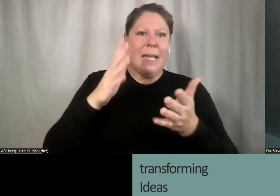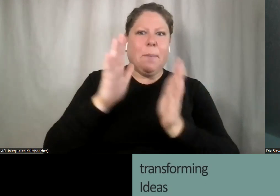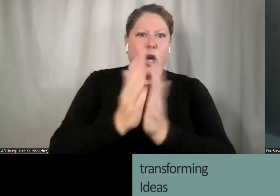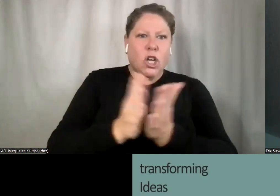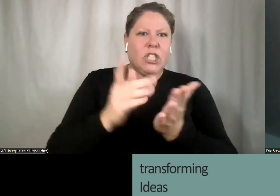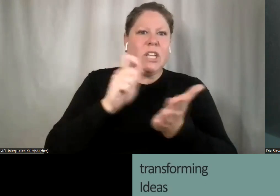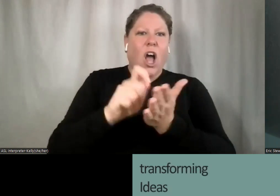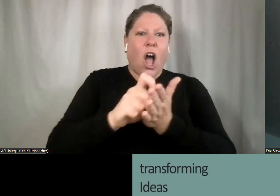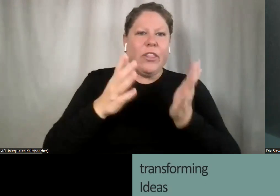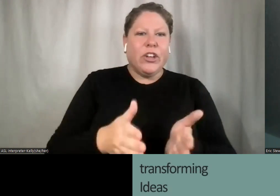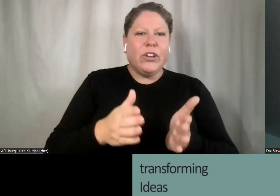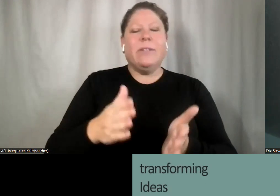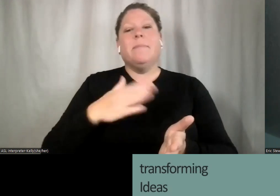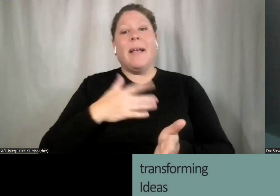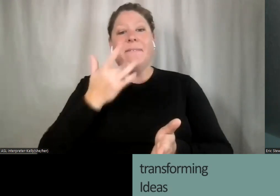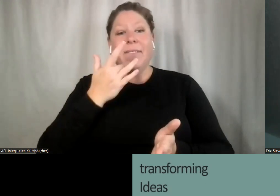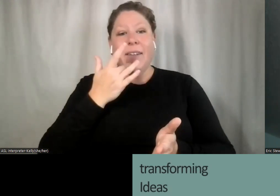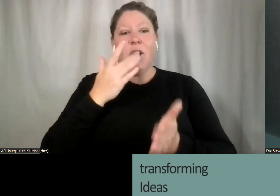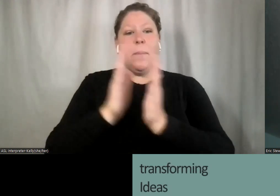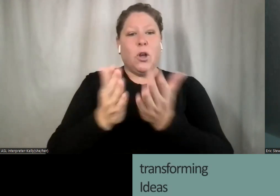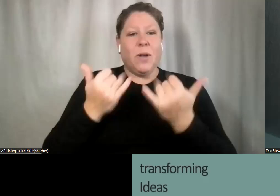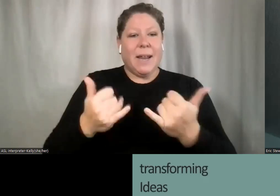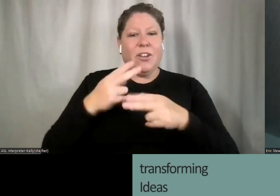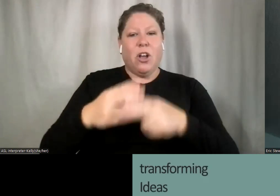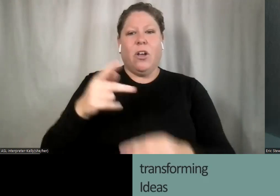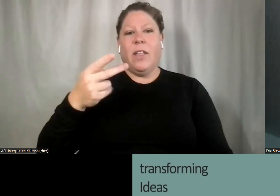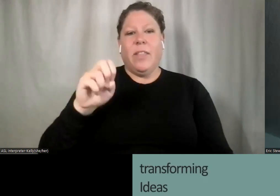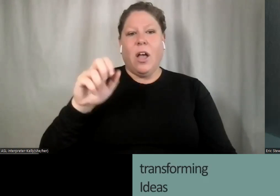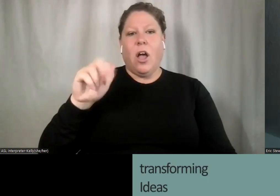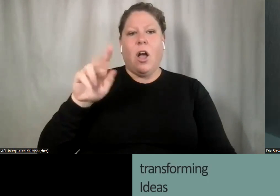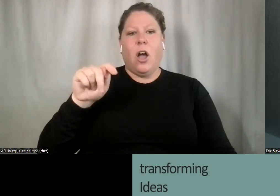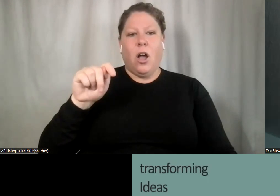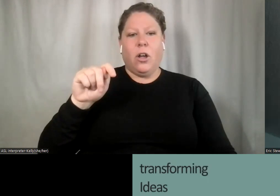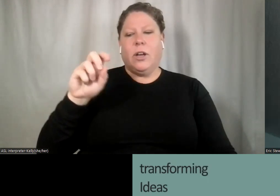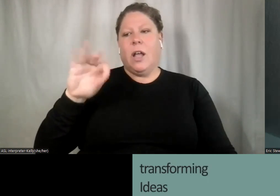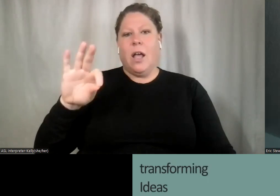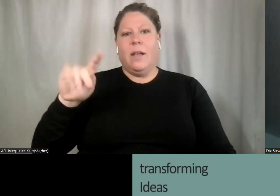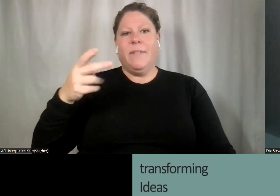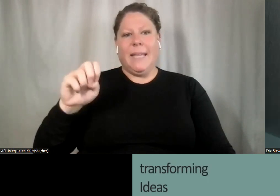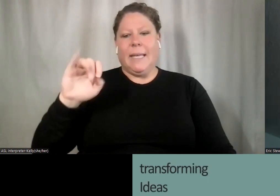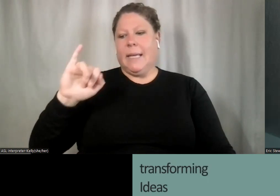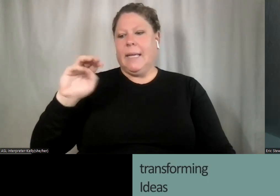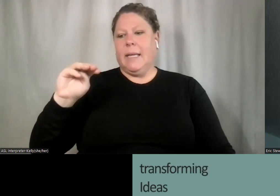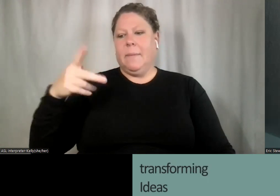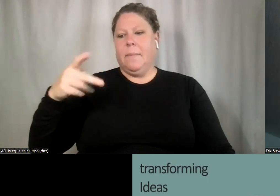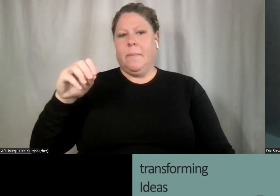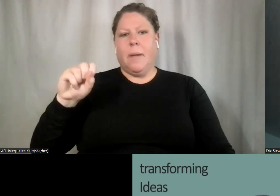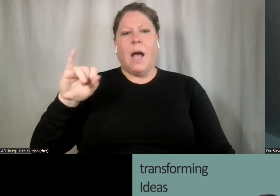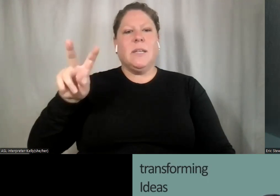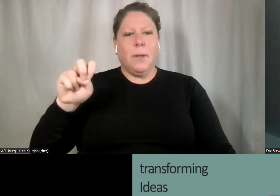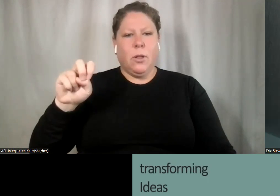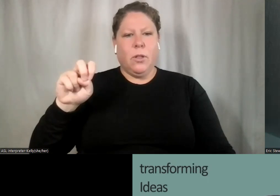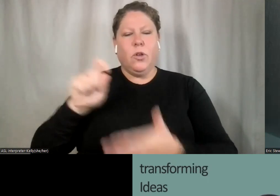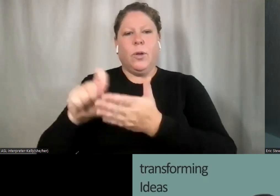My favorite right now is Art of the Impossible by Stephen Kotler. Really highly recommended read. But all of